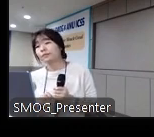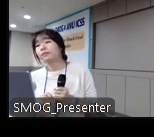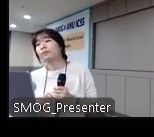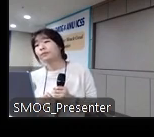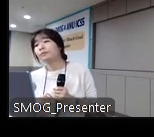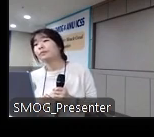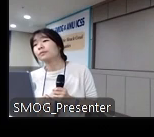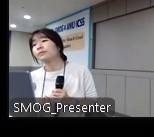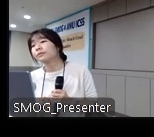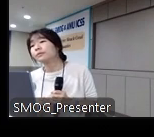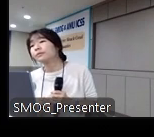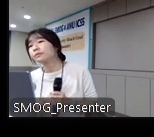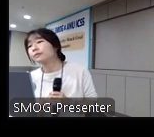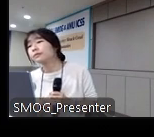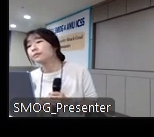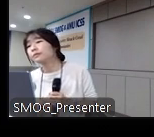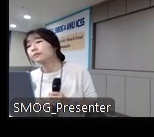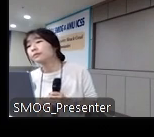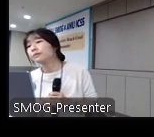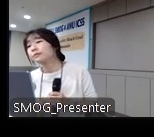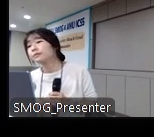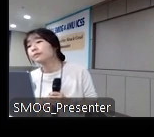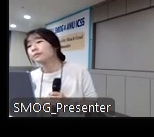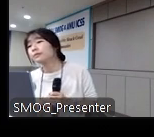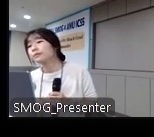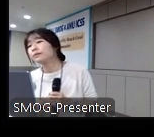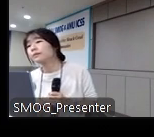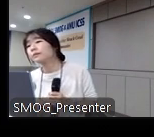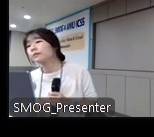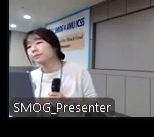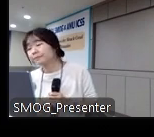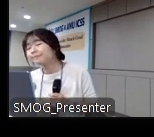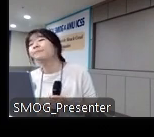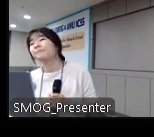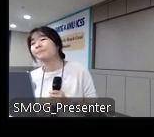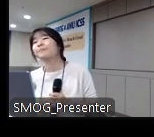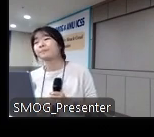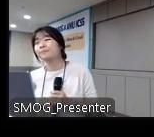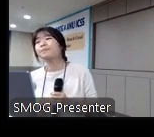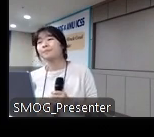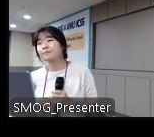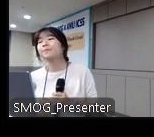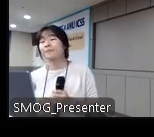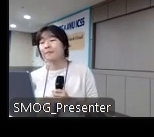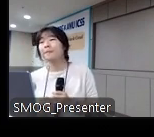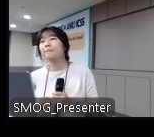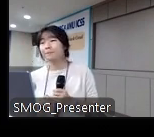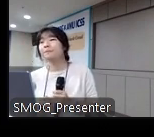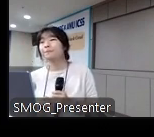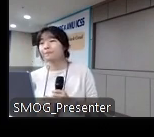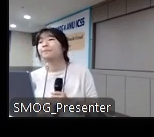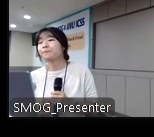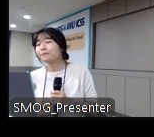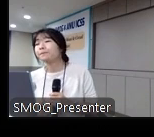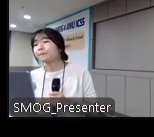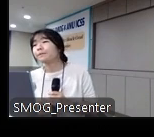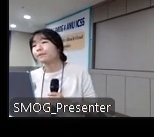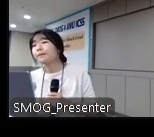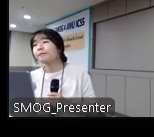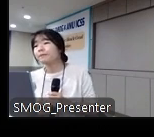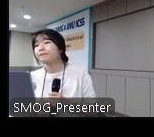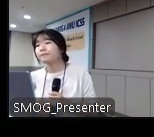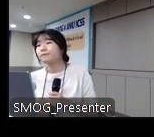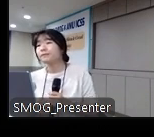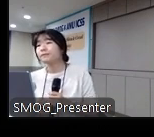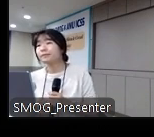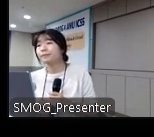pronouns. But if you pronounce pronouns, sounds like you're focusing, right? Contrastive talk, contrastive focus kind of. Do you